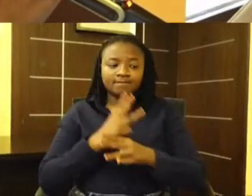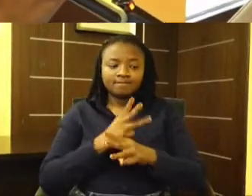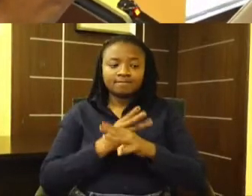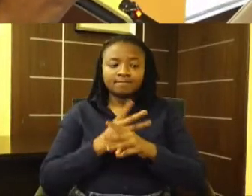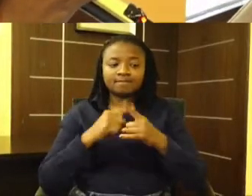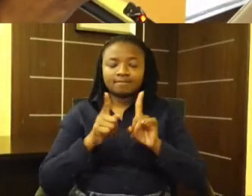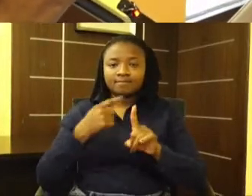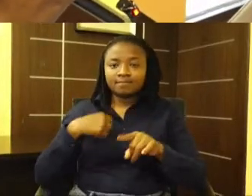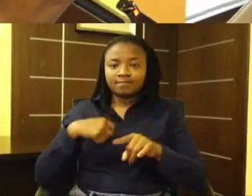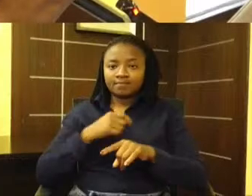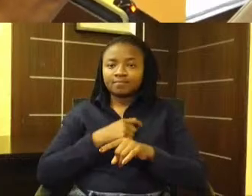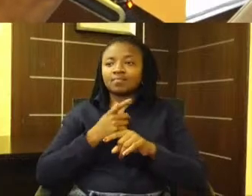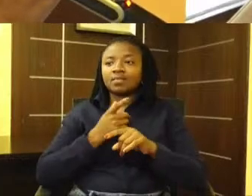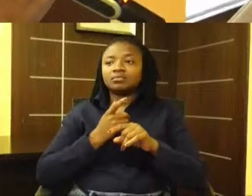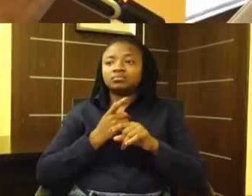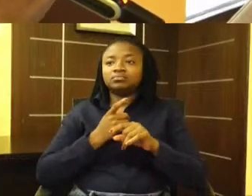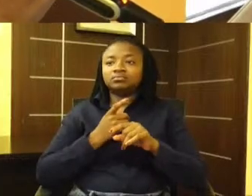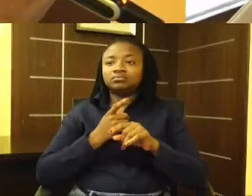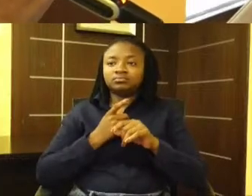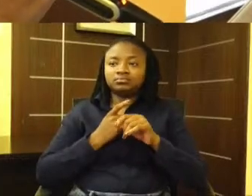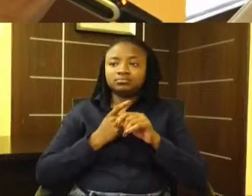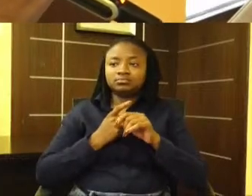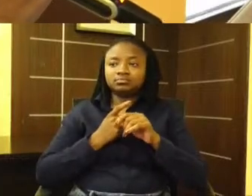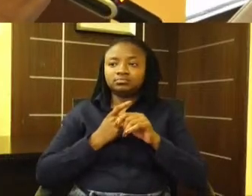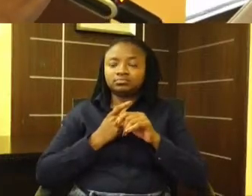normally embedded within